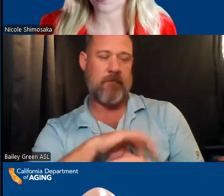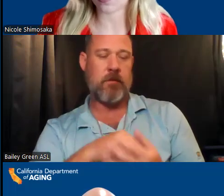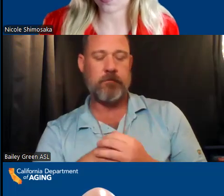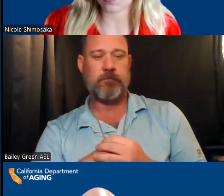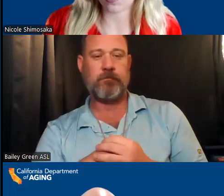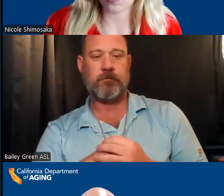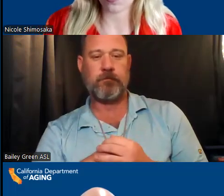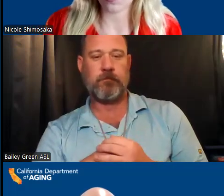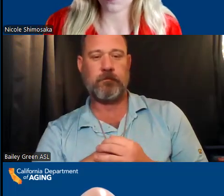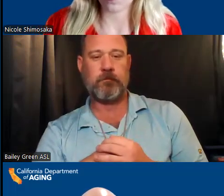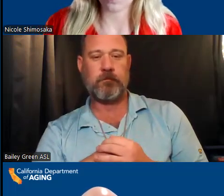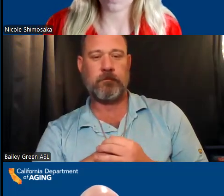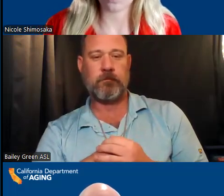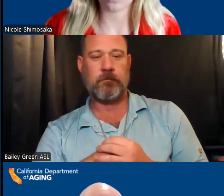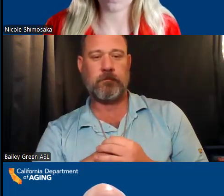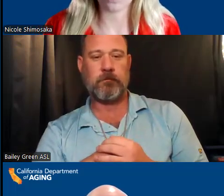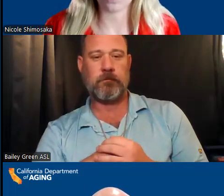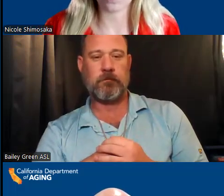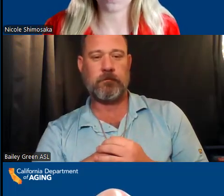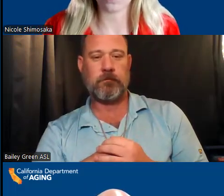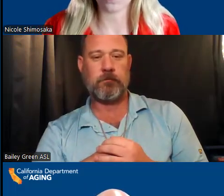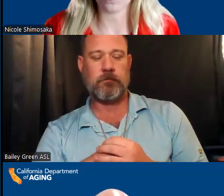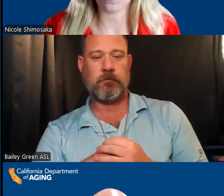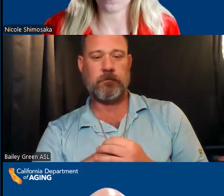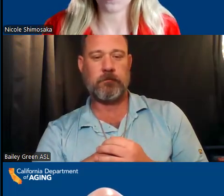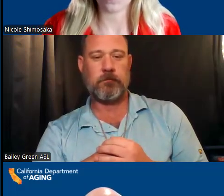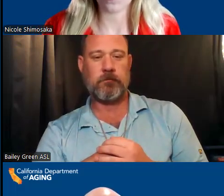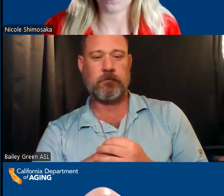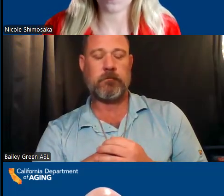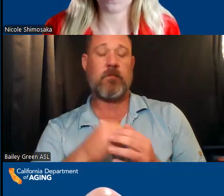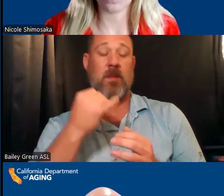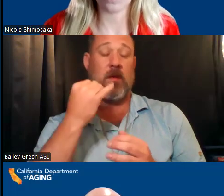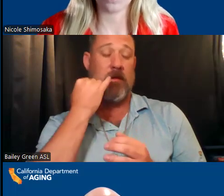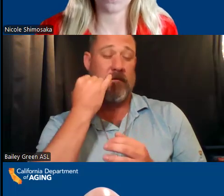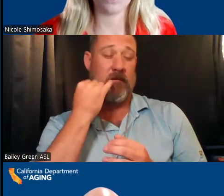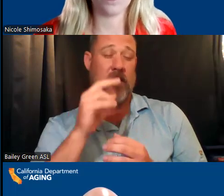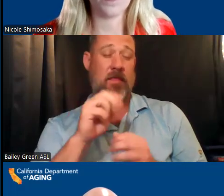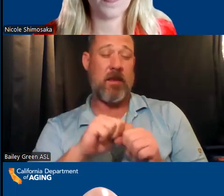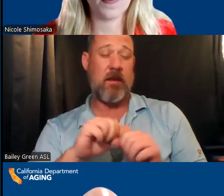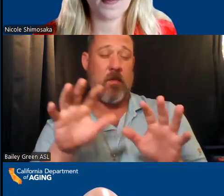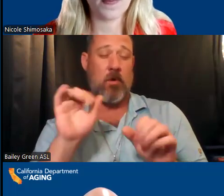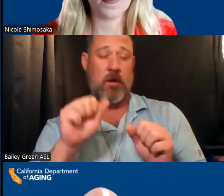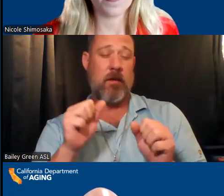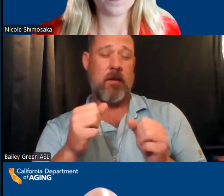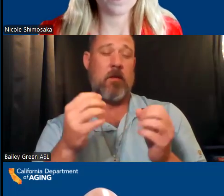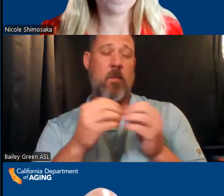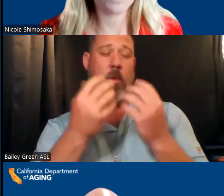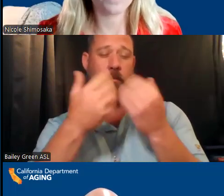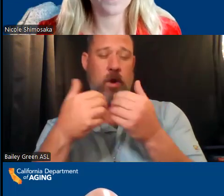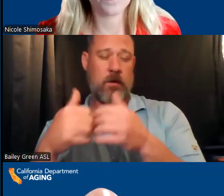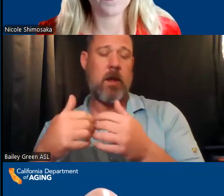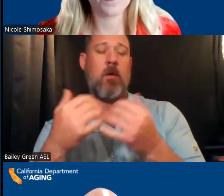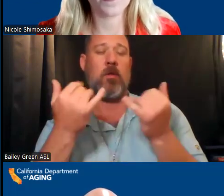these. All right, a question asking if the network can get a further breakdown of the current